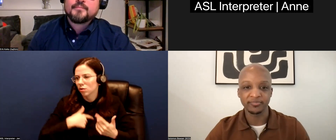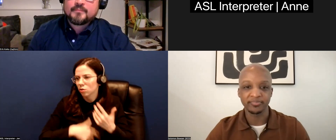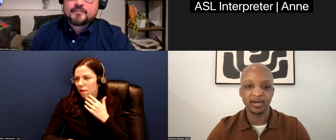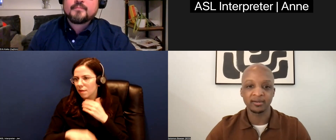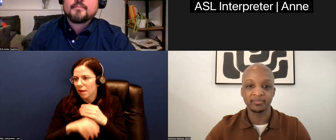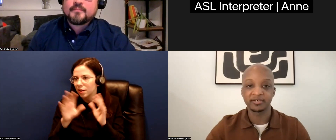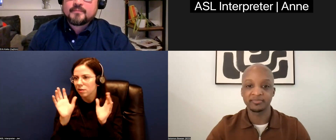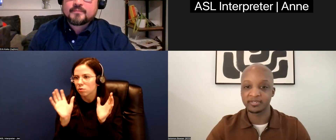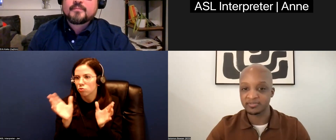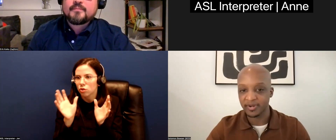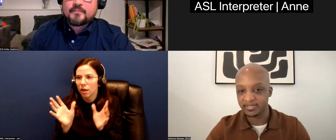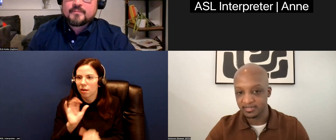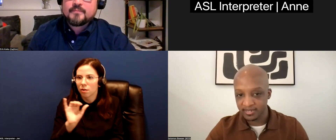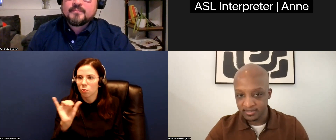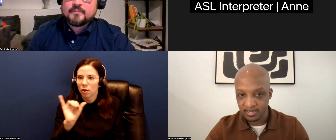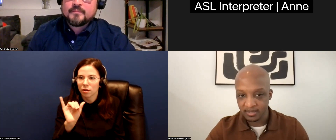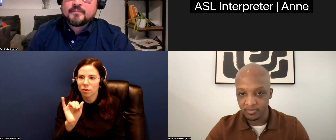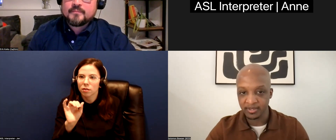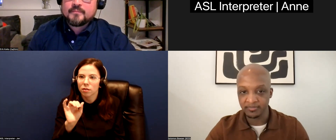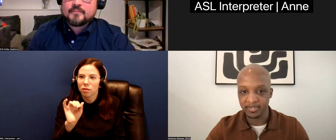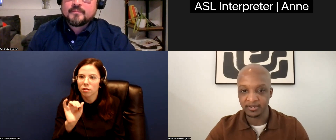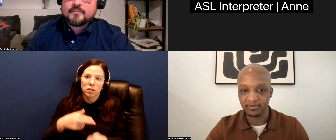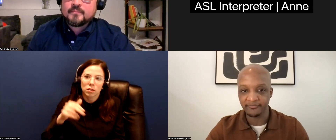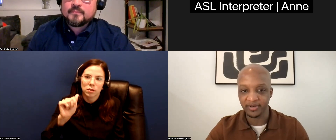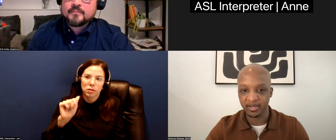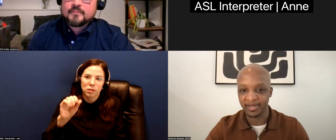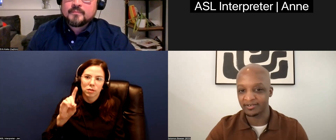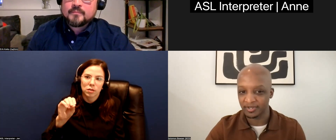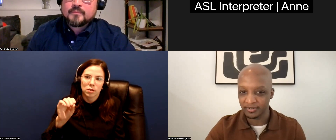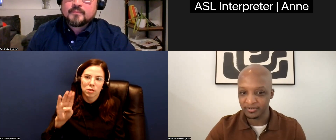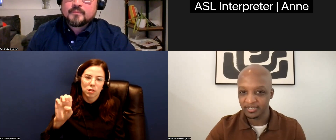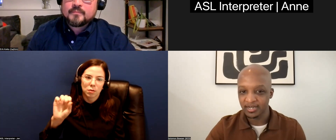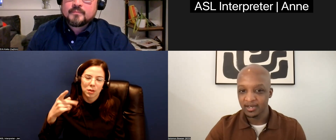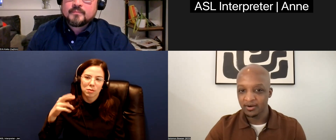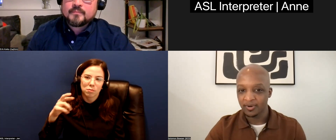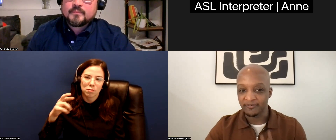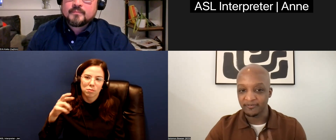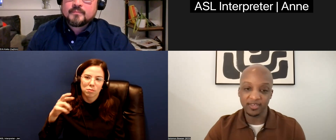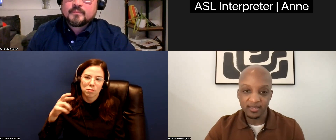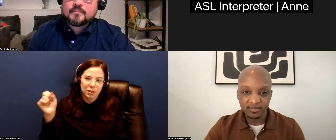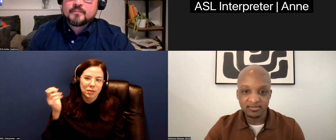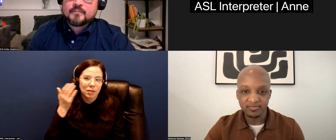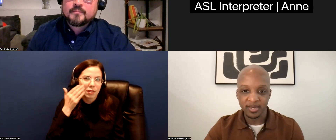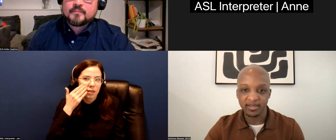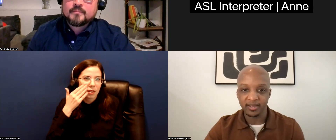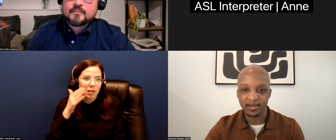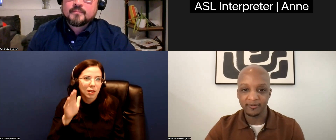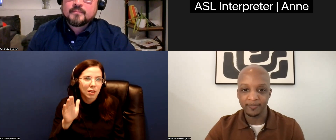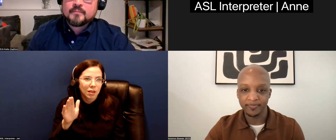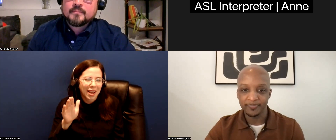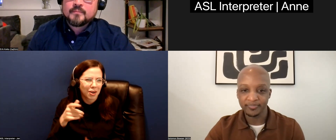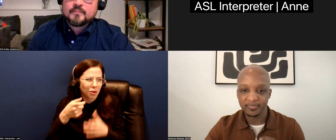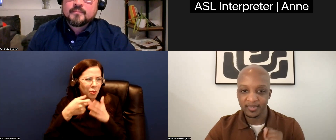for the group. Adobe Express, it does come with a bit of I don't know what the fee is,